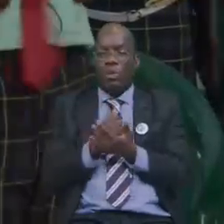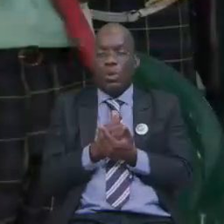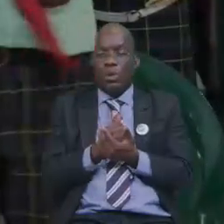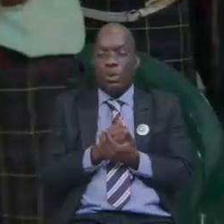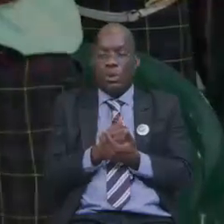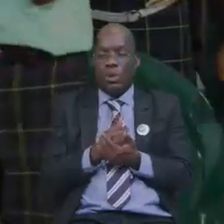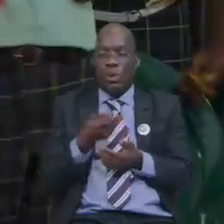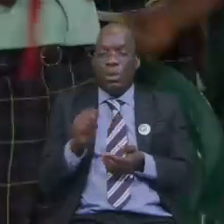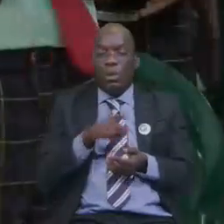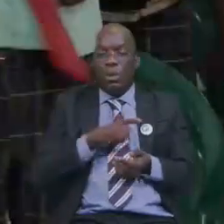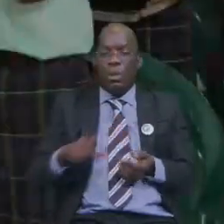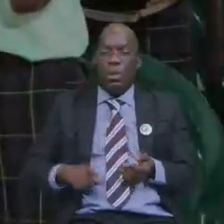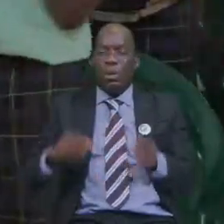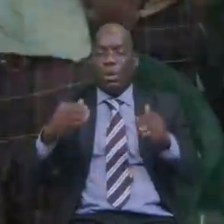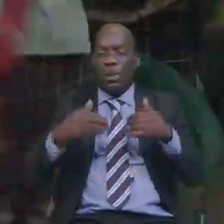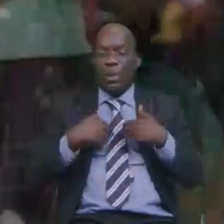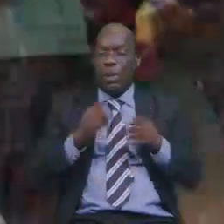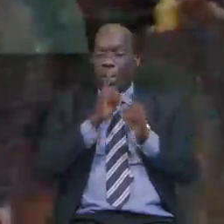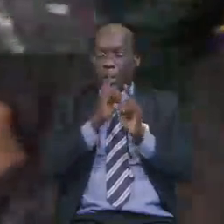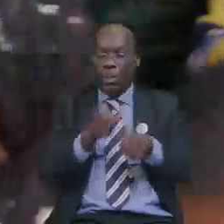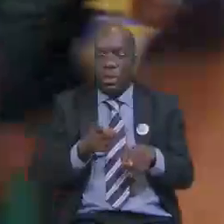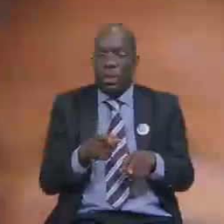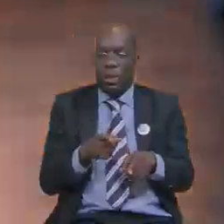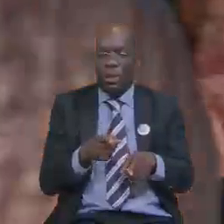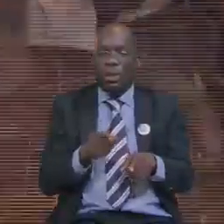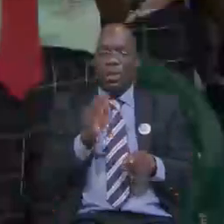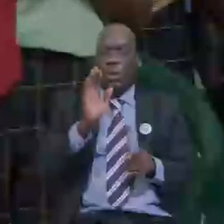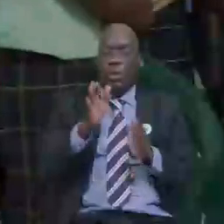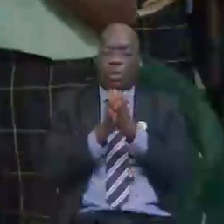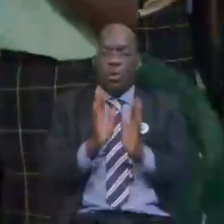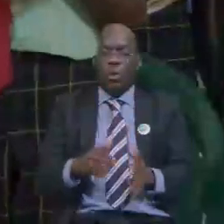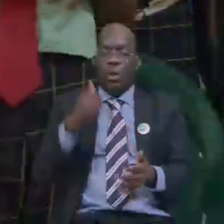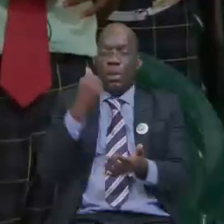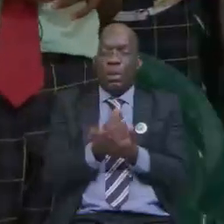The Lord has answered your prayer.